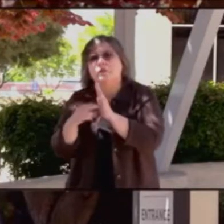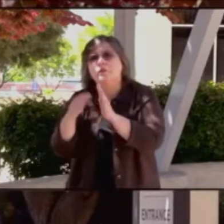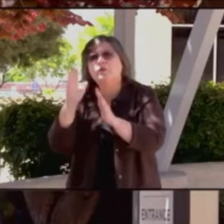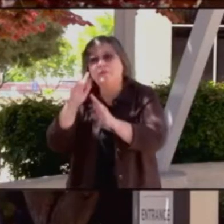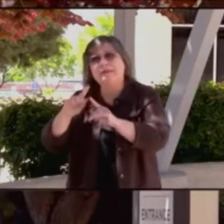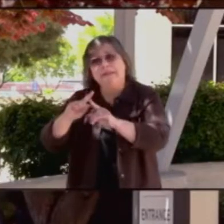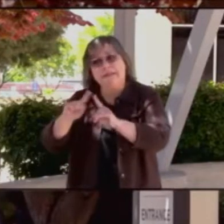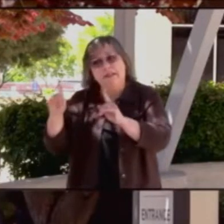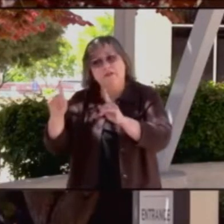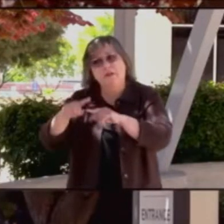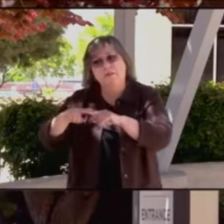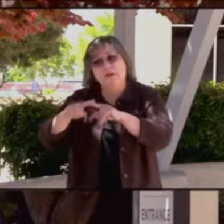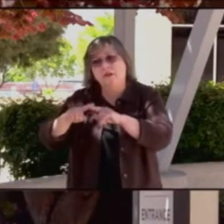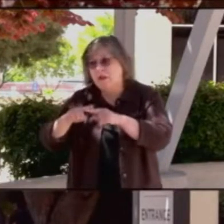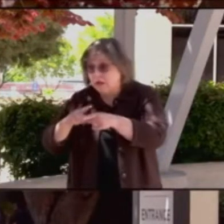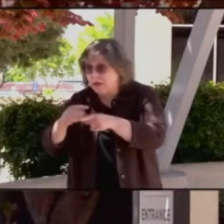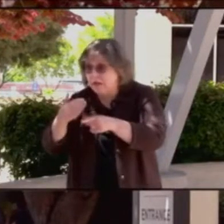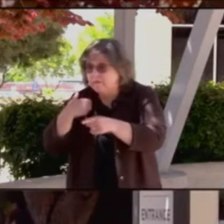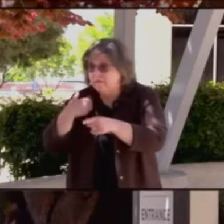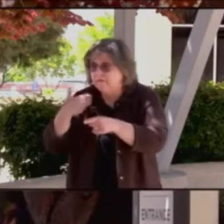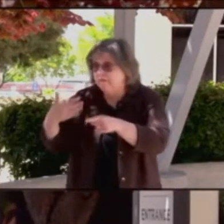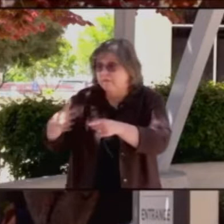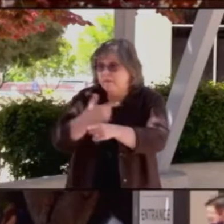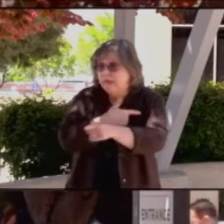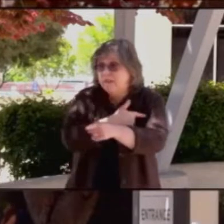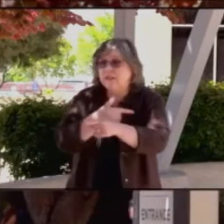different based on vaccination status.